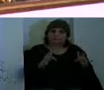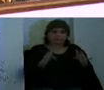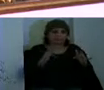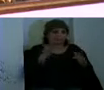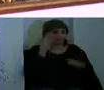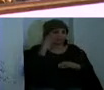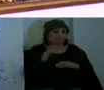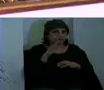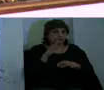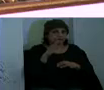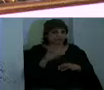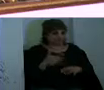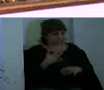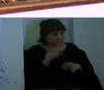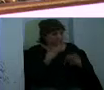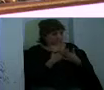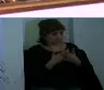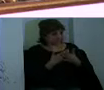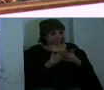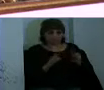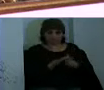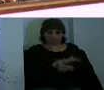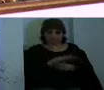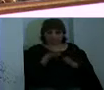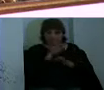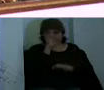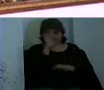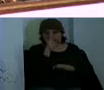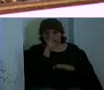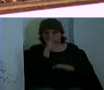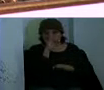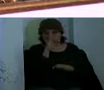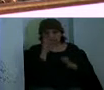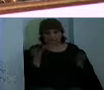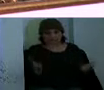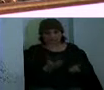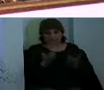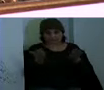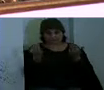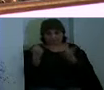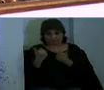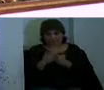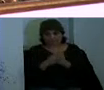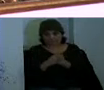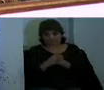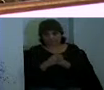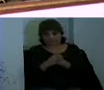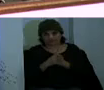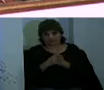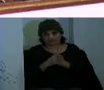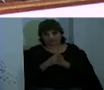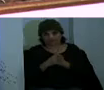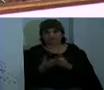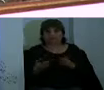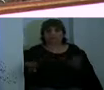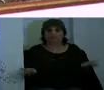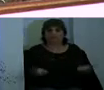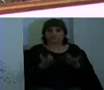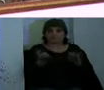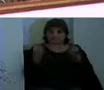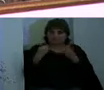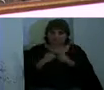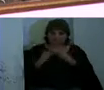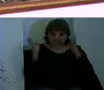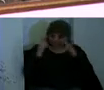ever felt real good. Full of the Spirit. And here he comes. Here comes trouble.